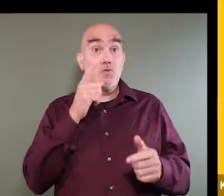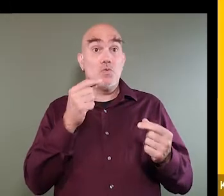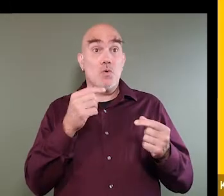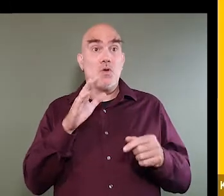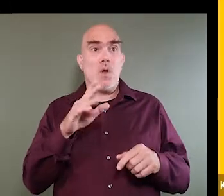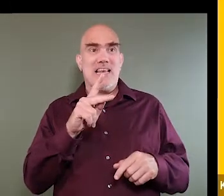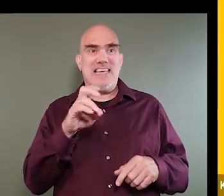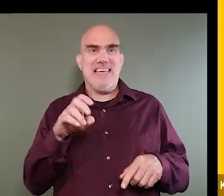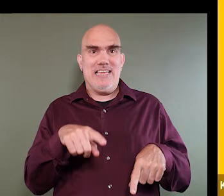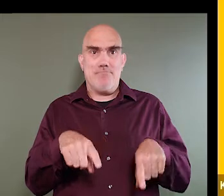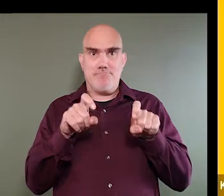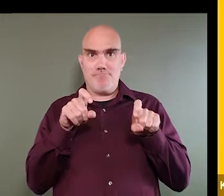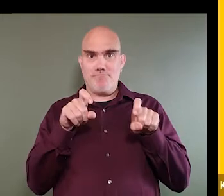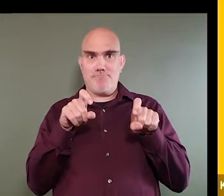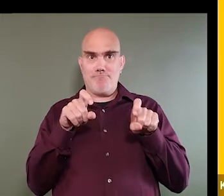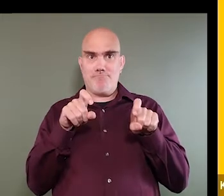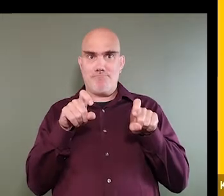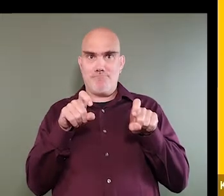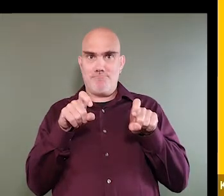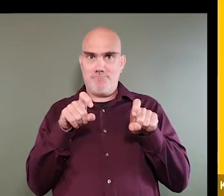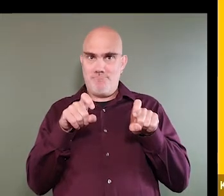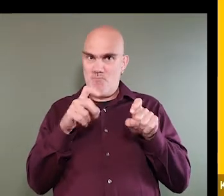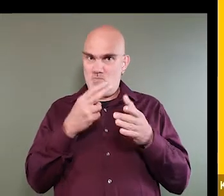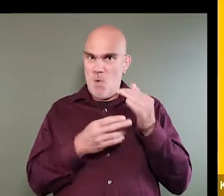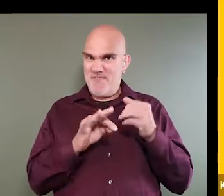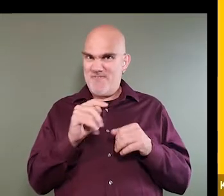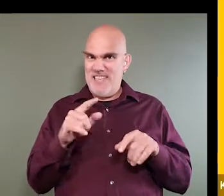balancing. Got both feet up.